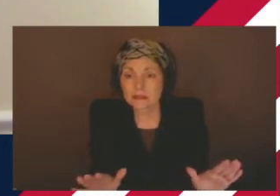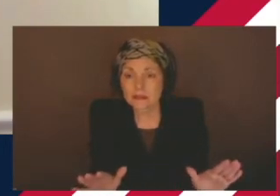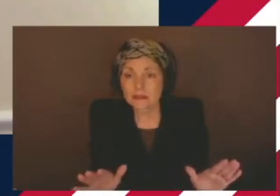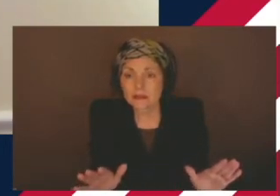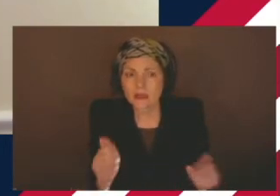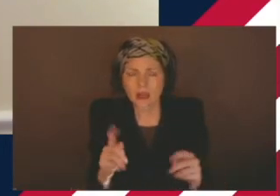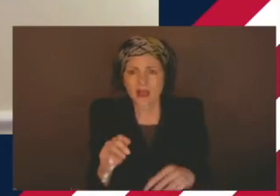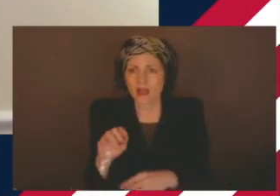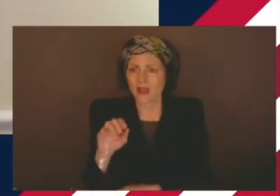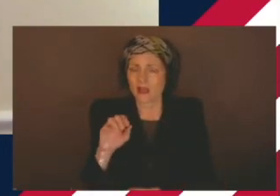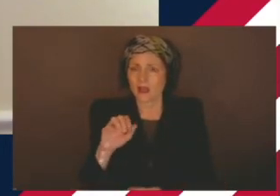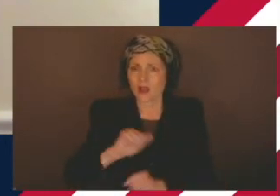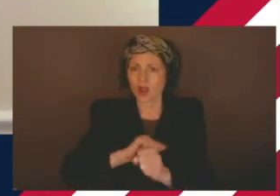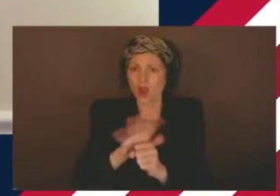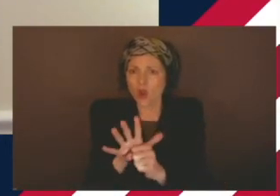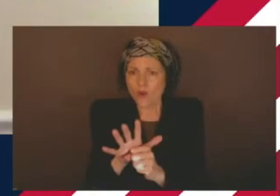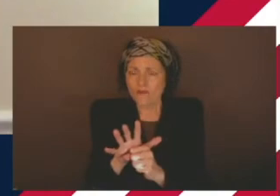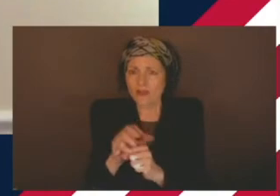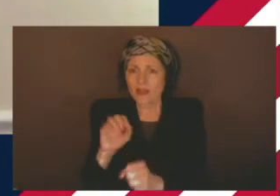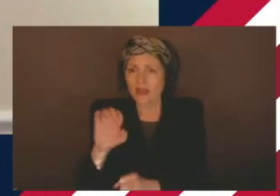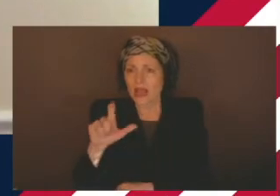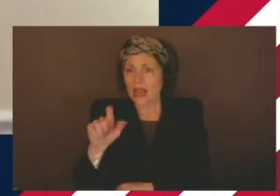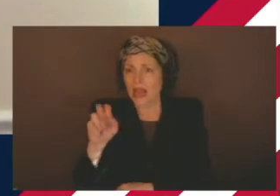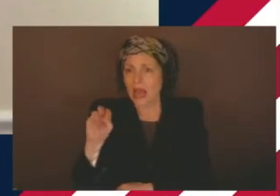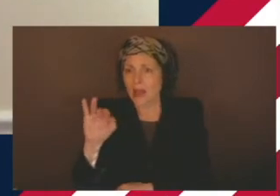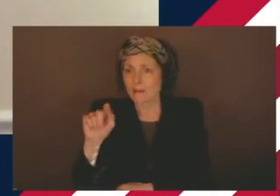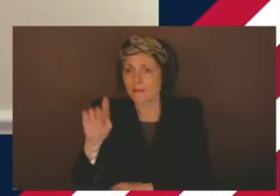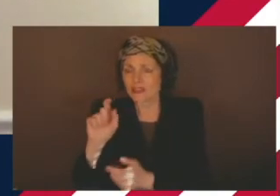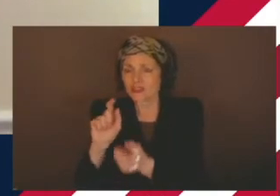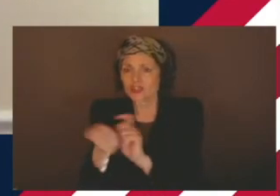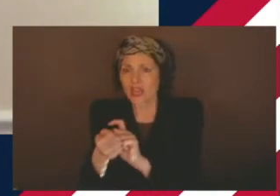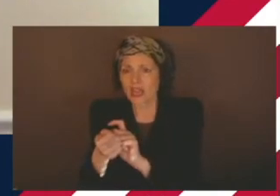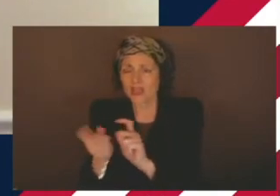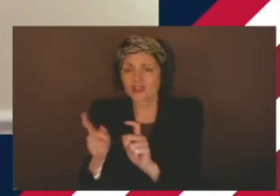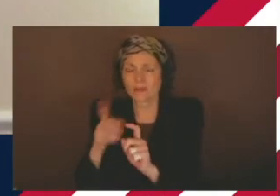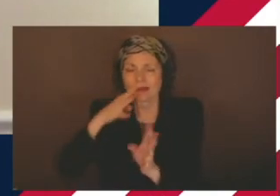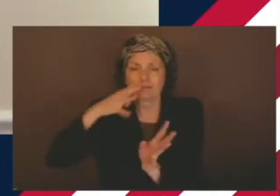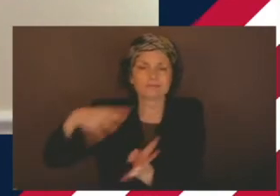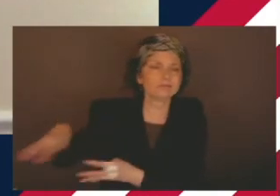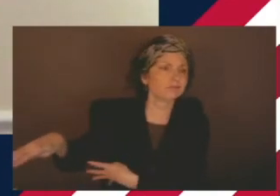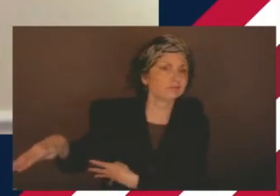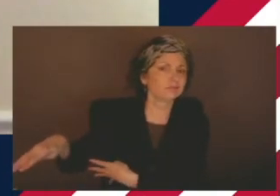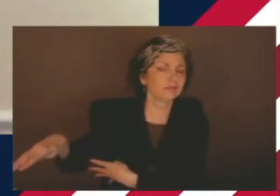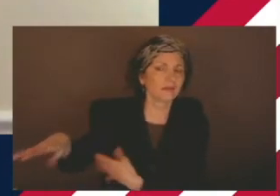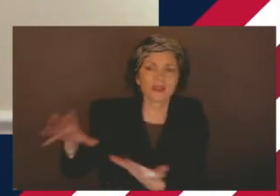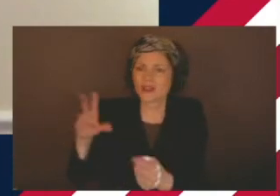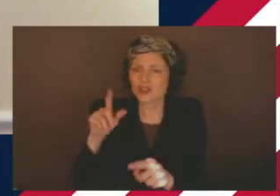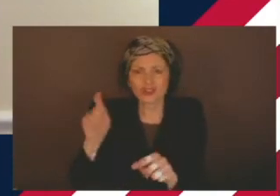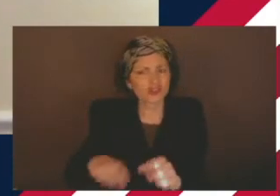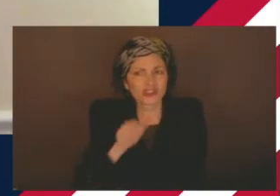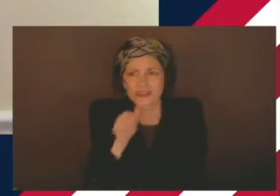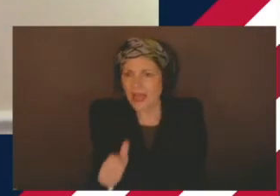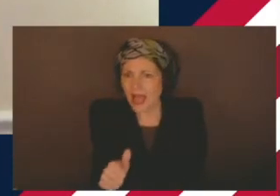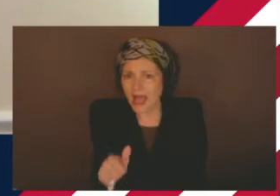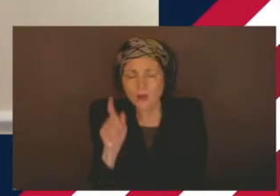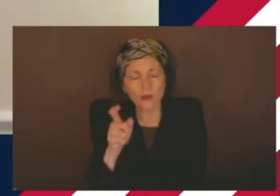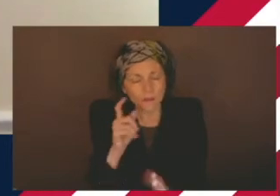take a back seat to authoritarians who deploy flattery to deflect from destabilizing repression at